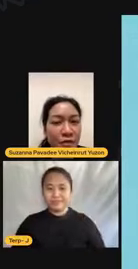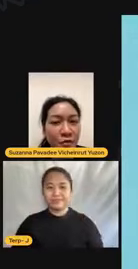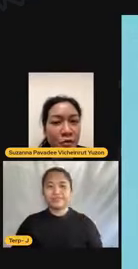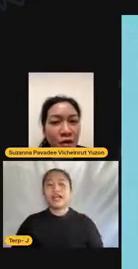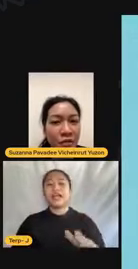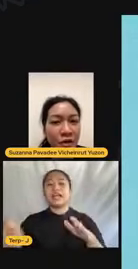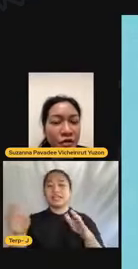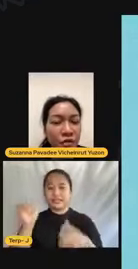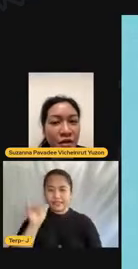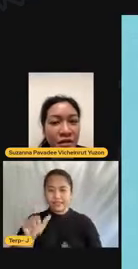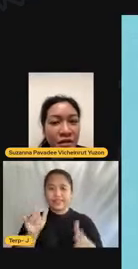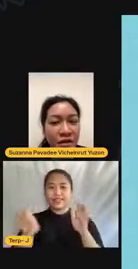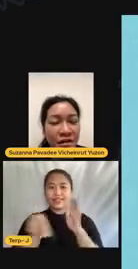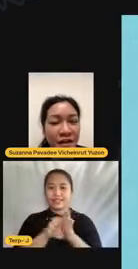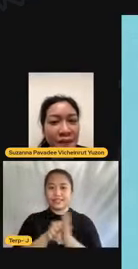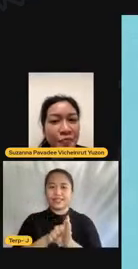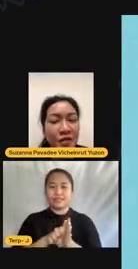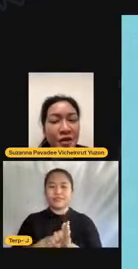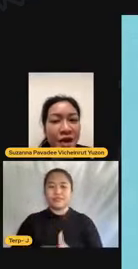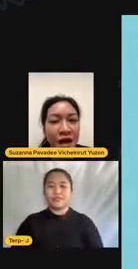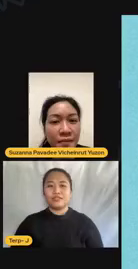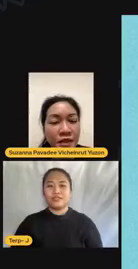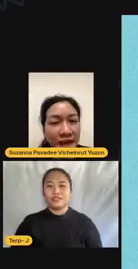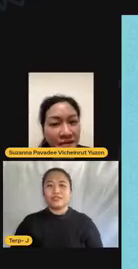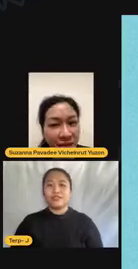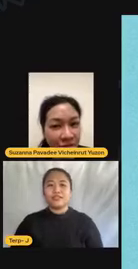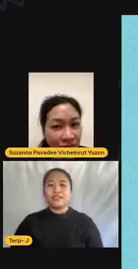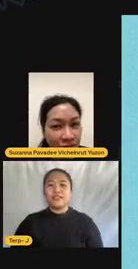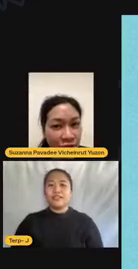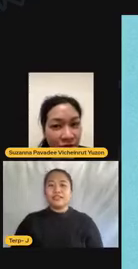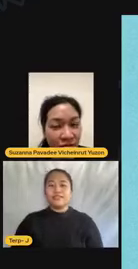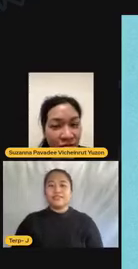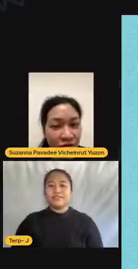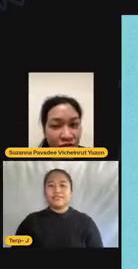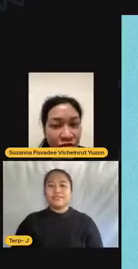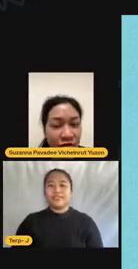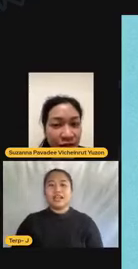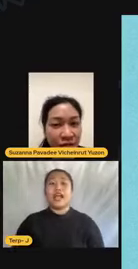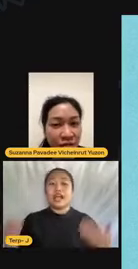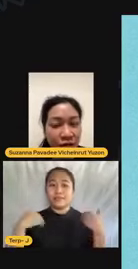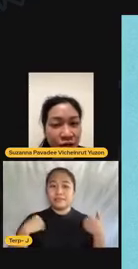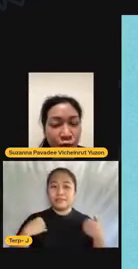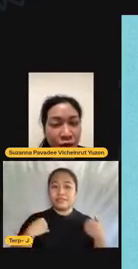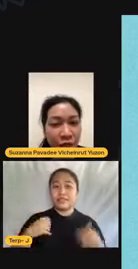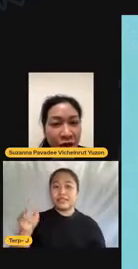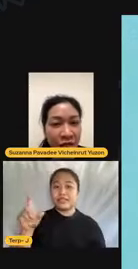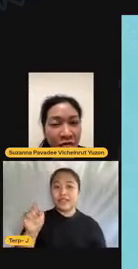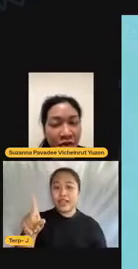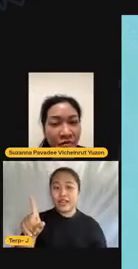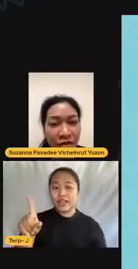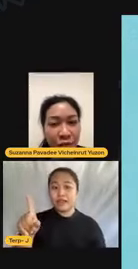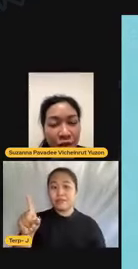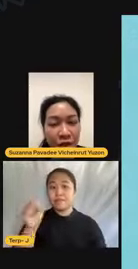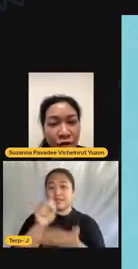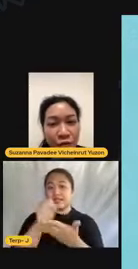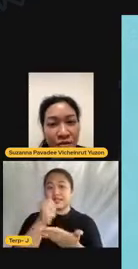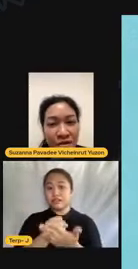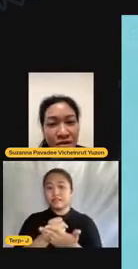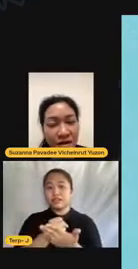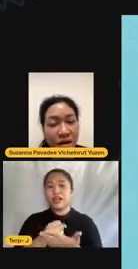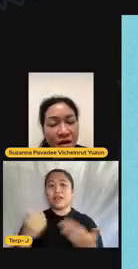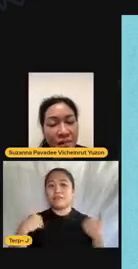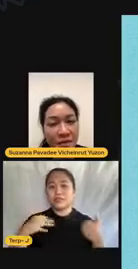So that's what we do with her exams. She has 11 subjects since first grade, so including Mandarin,